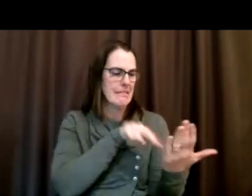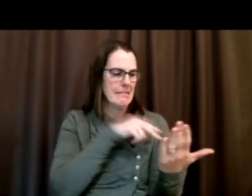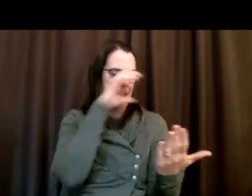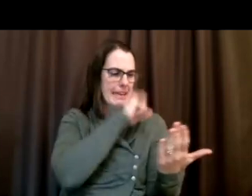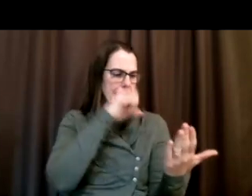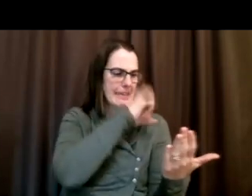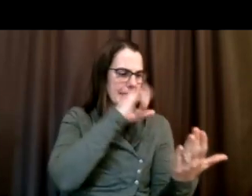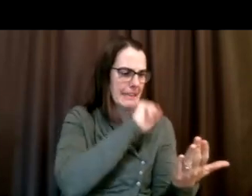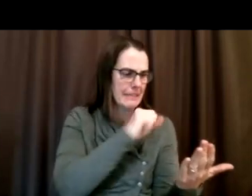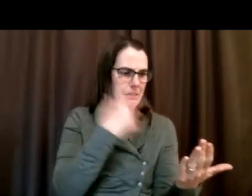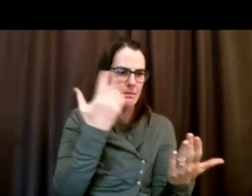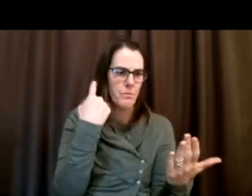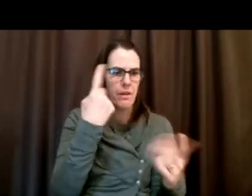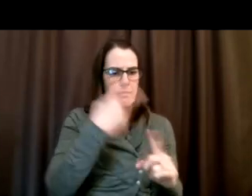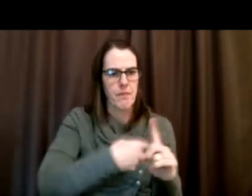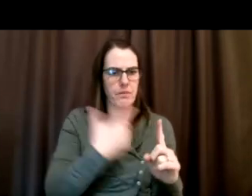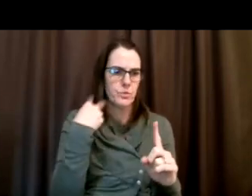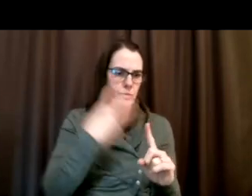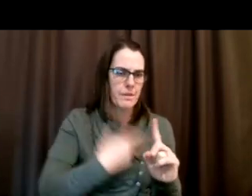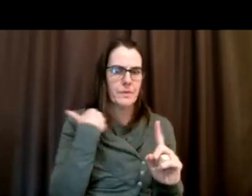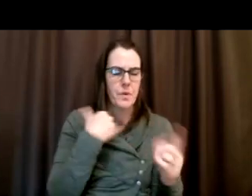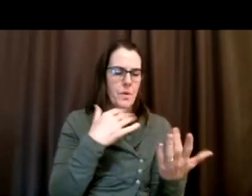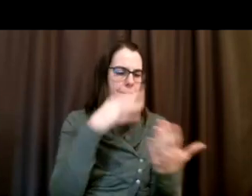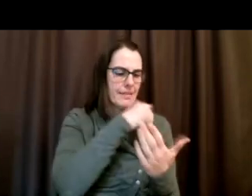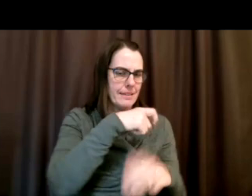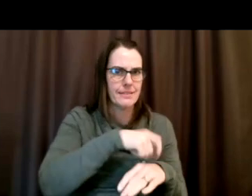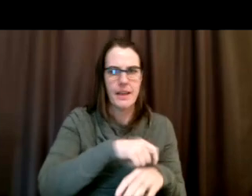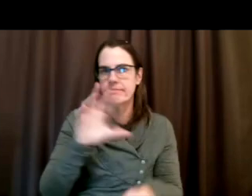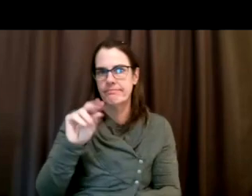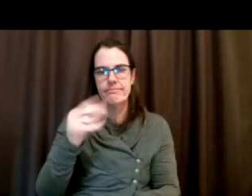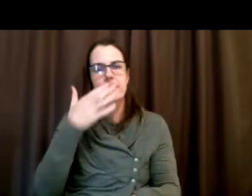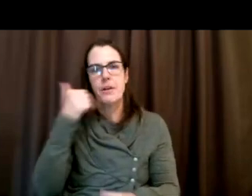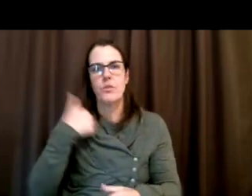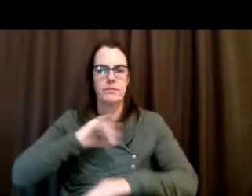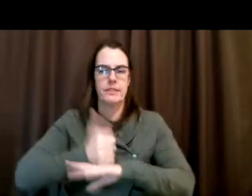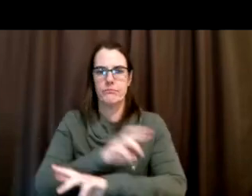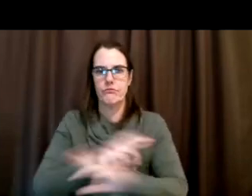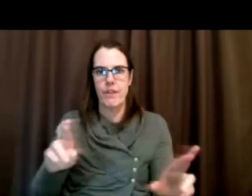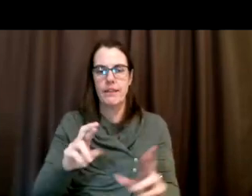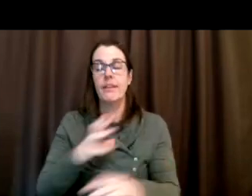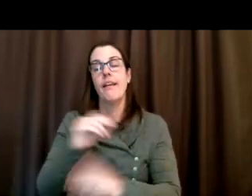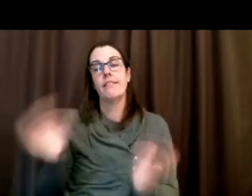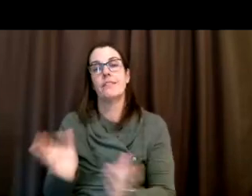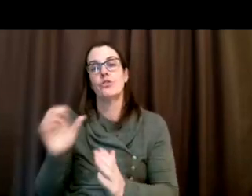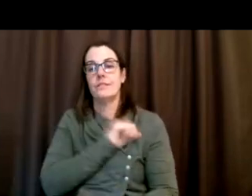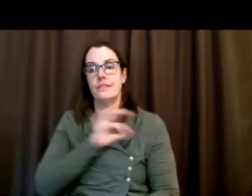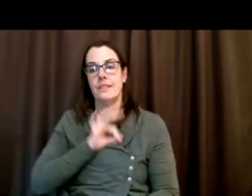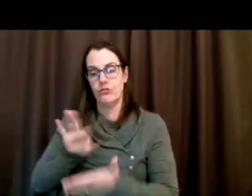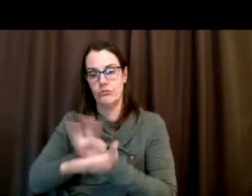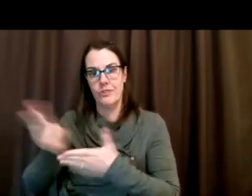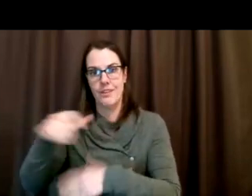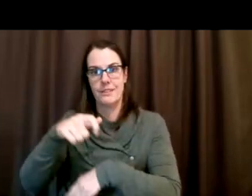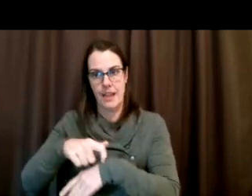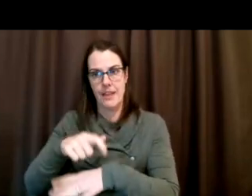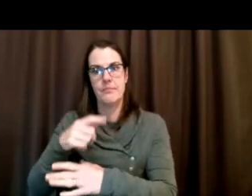right? It's so much easier to do it as you go. And so, encouraging staff to track their time